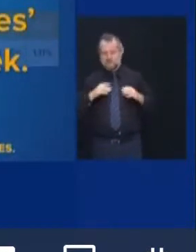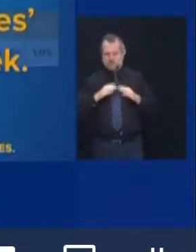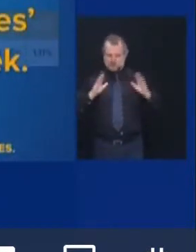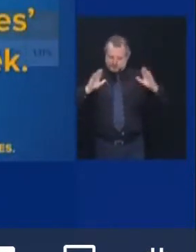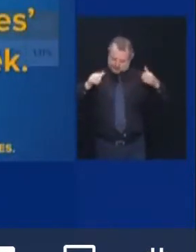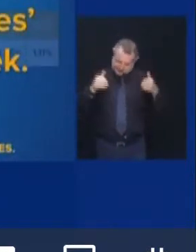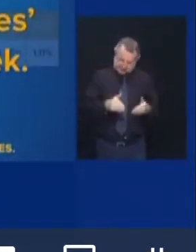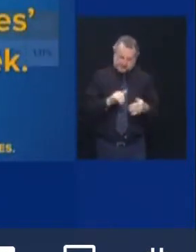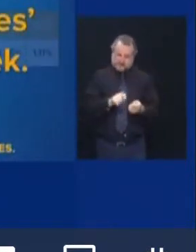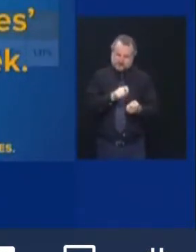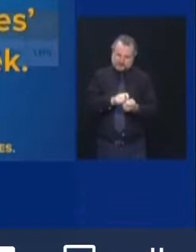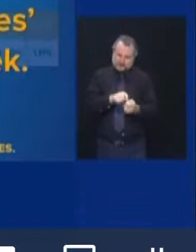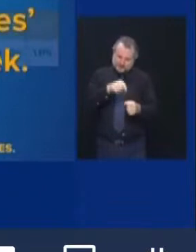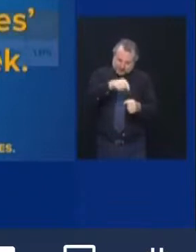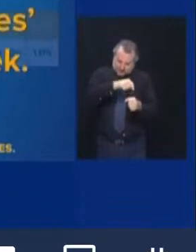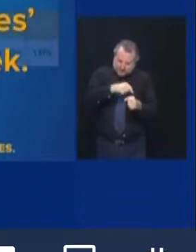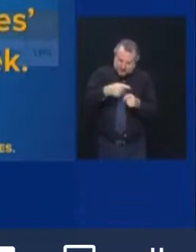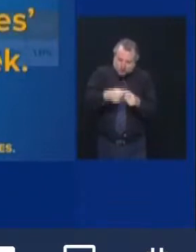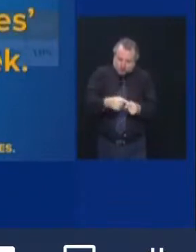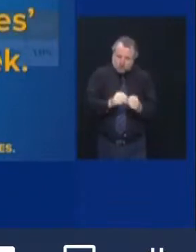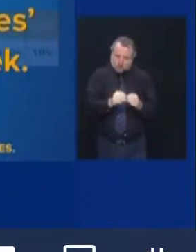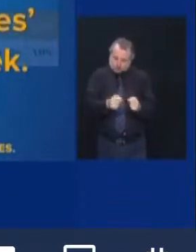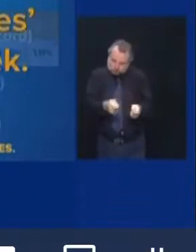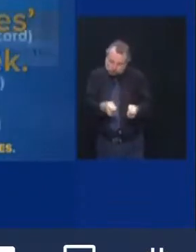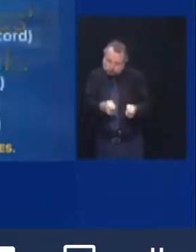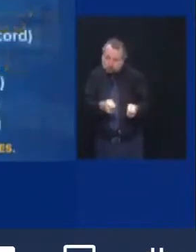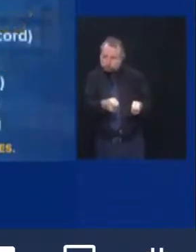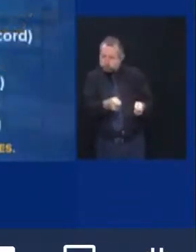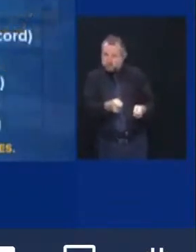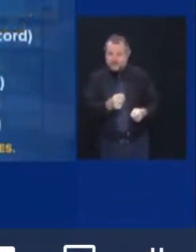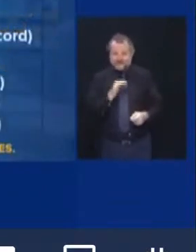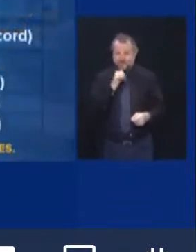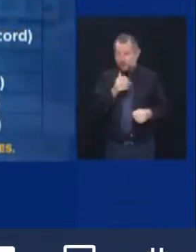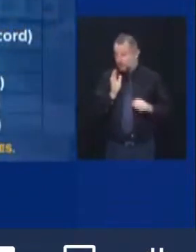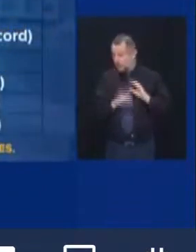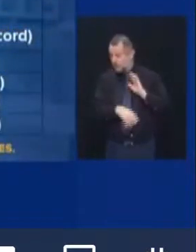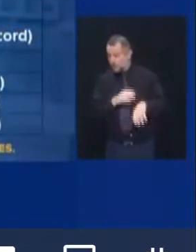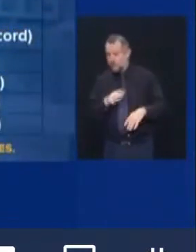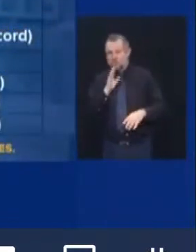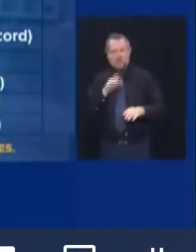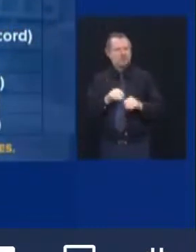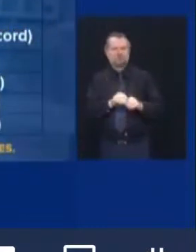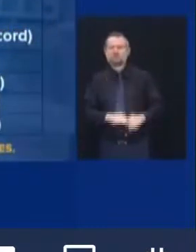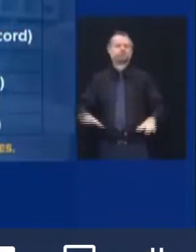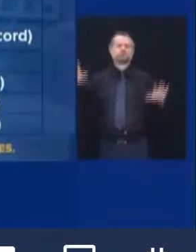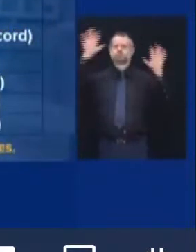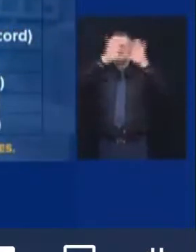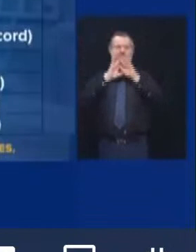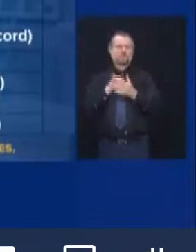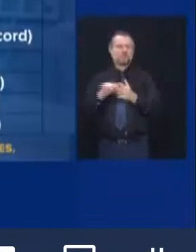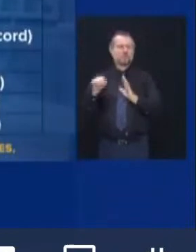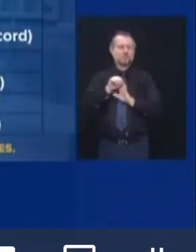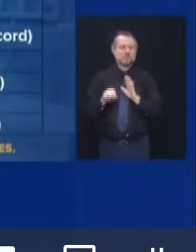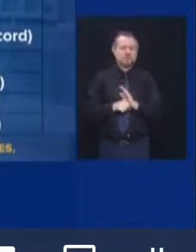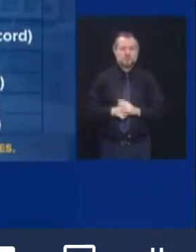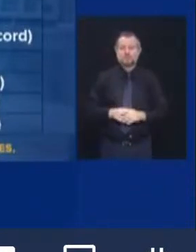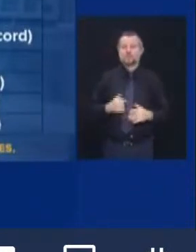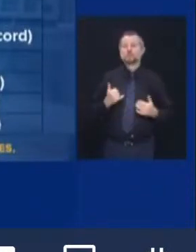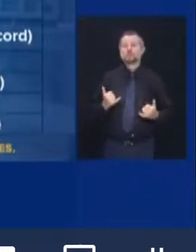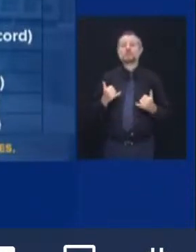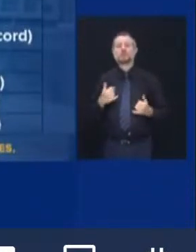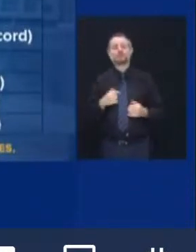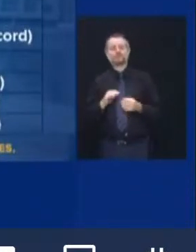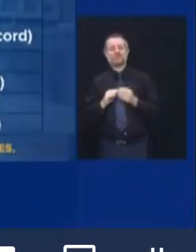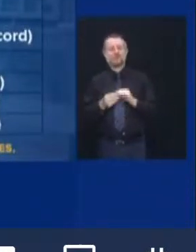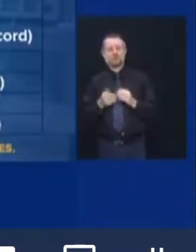And we want to contain that because if you don't, that's where it's going to spread. Today's numbers, positivity in